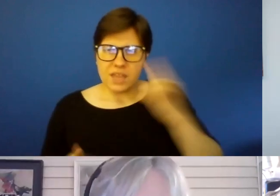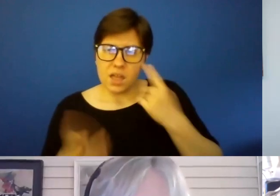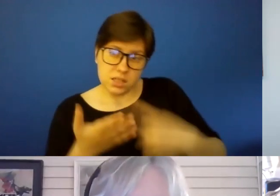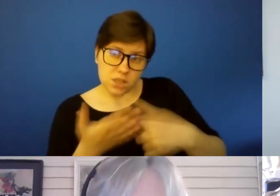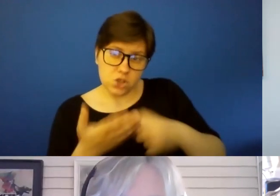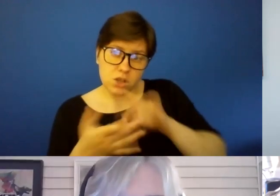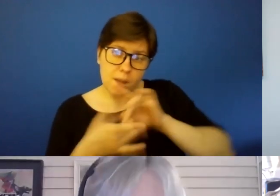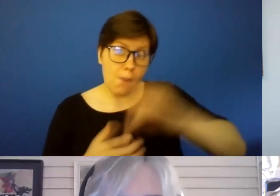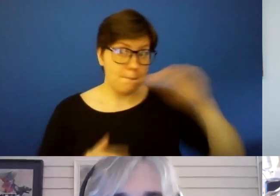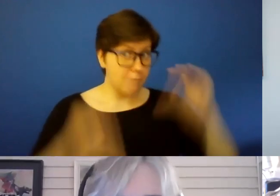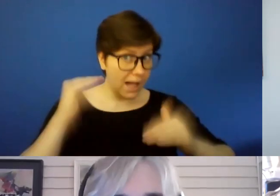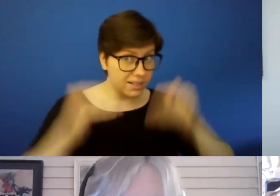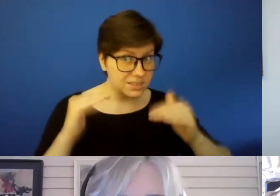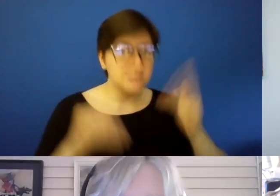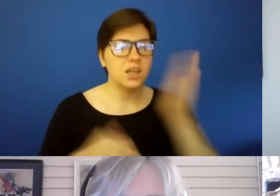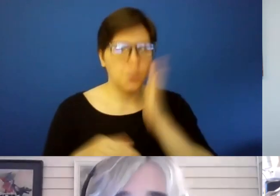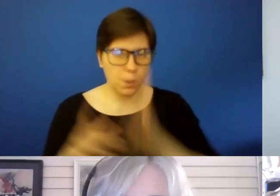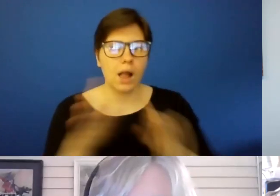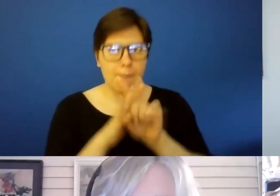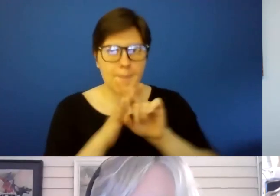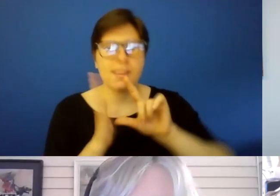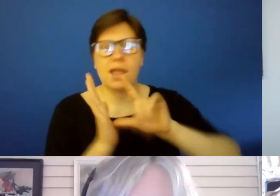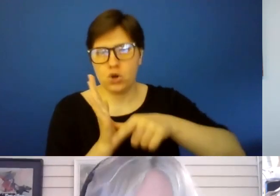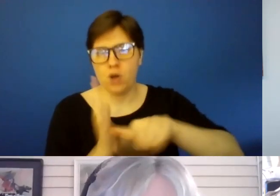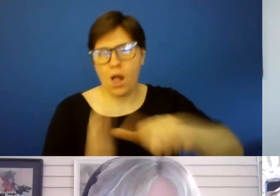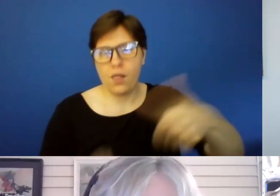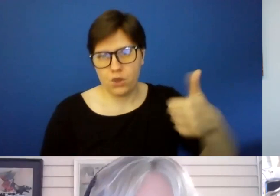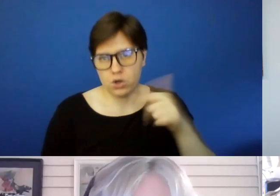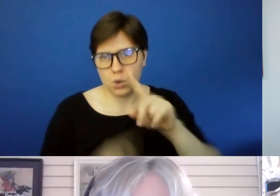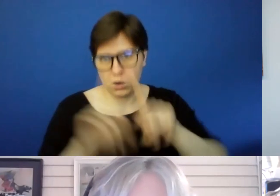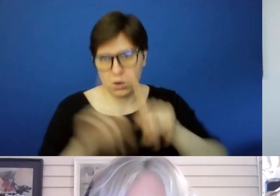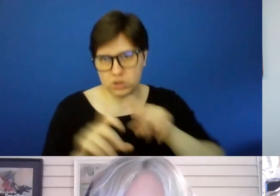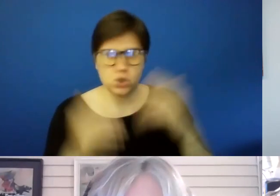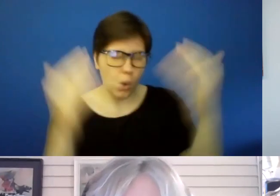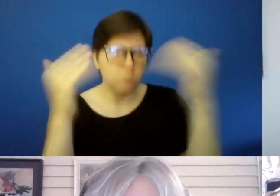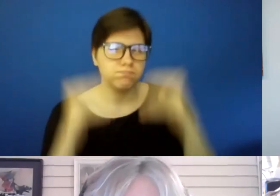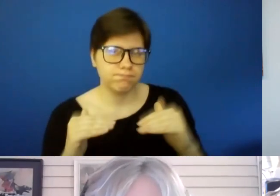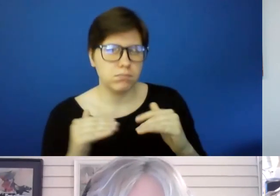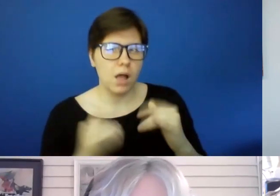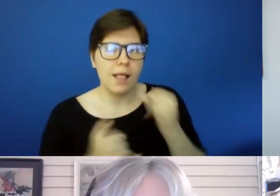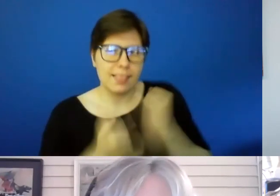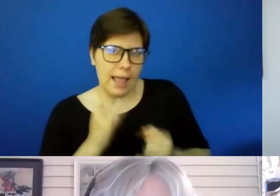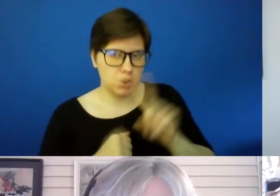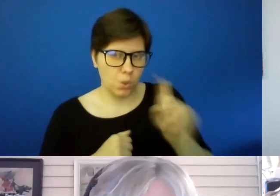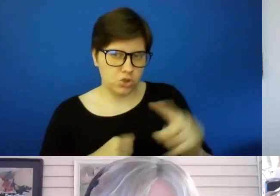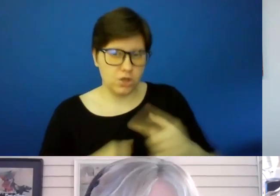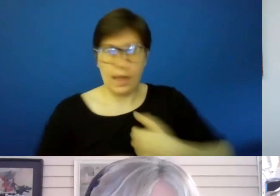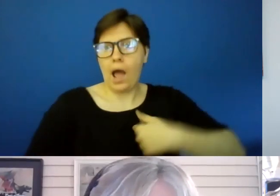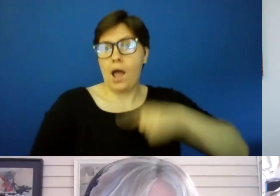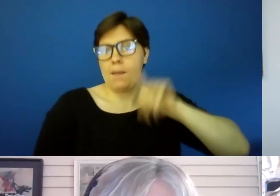that balance is going to come up later in some of our questions. So I want to move to the last question that I want to pose for both of